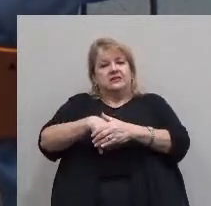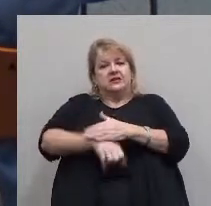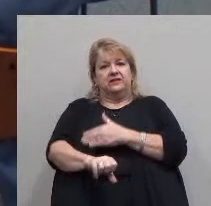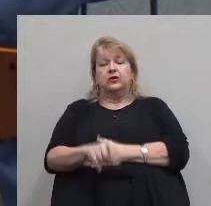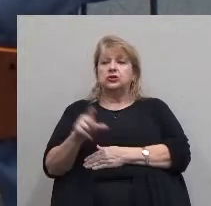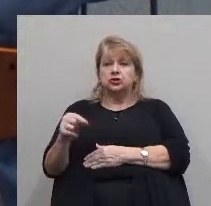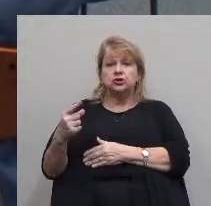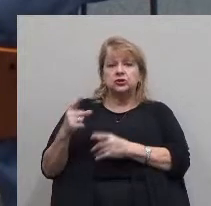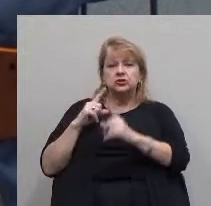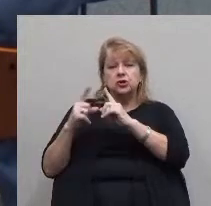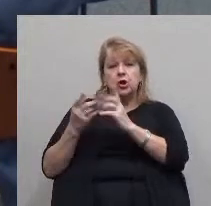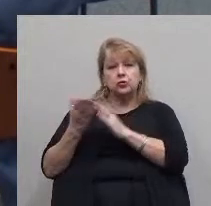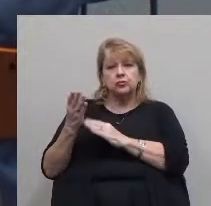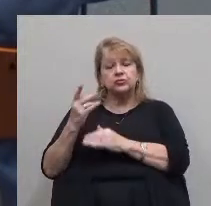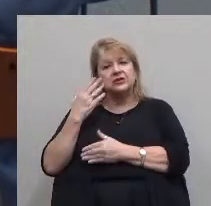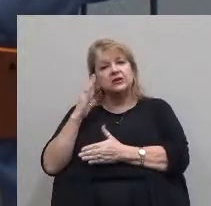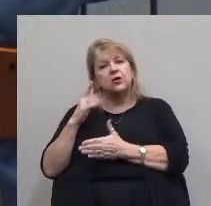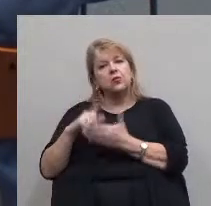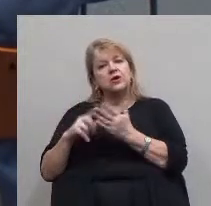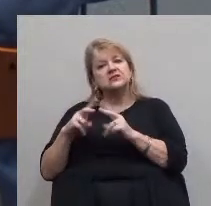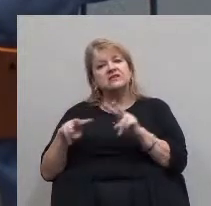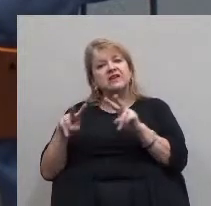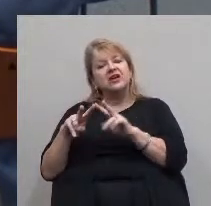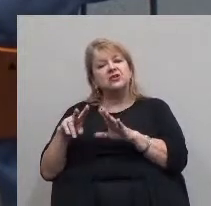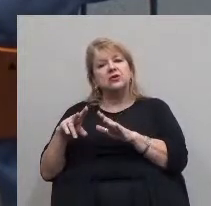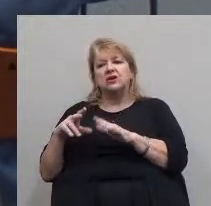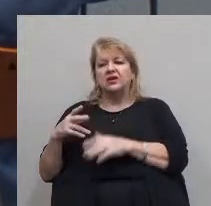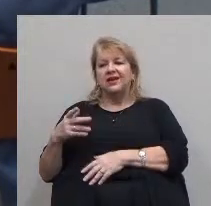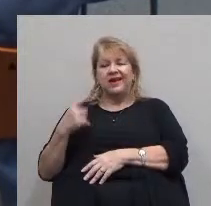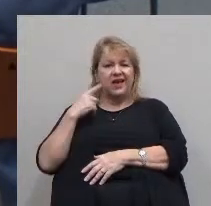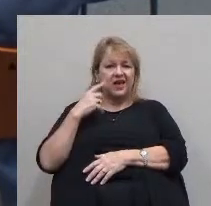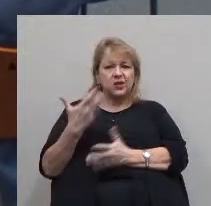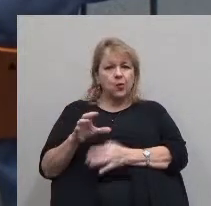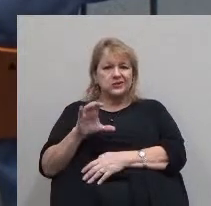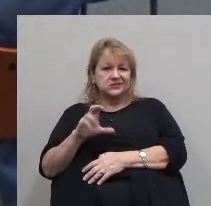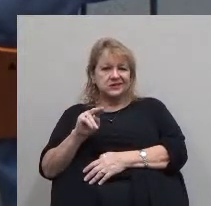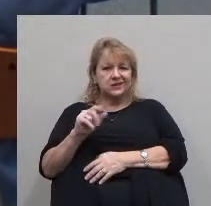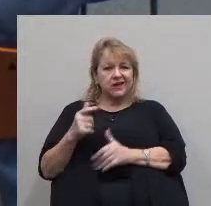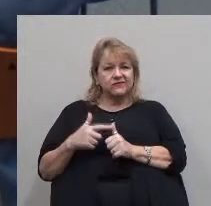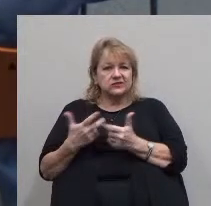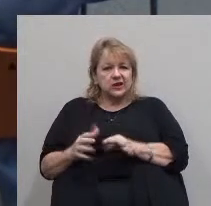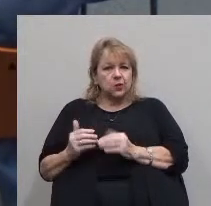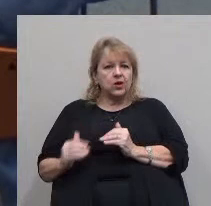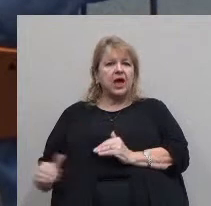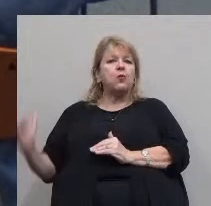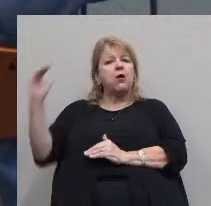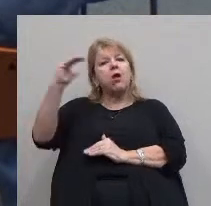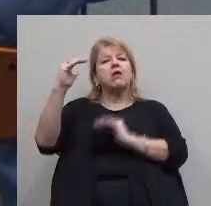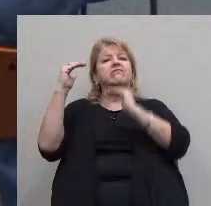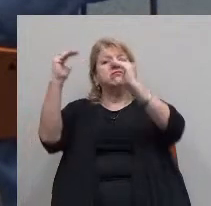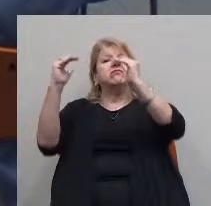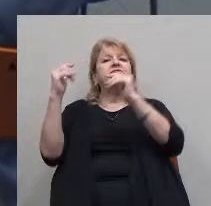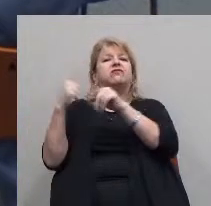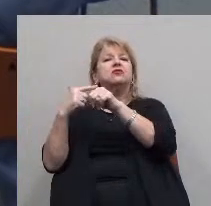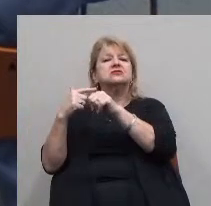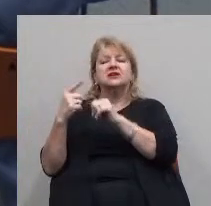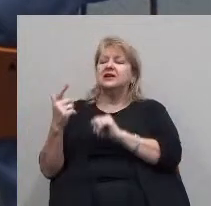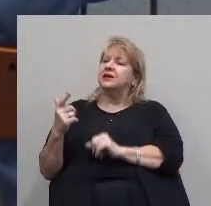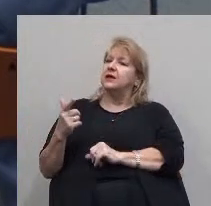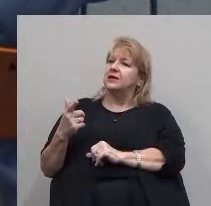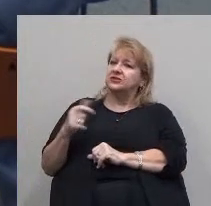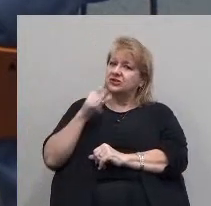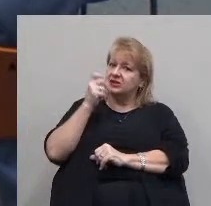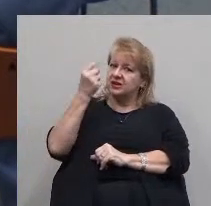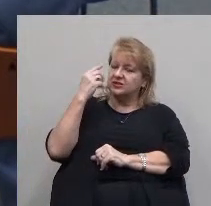didn't quite understand the value of becoming a CNA first. I was able to talk that through with her. And so I think part of the struggle